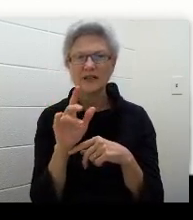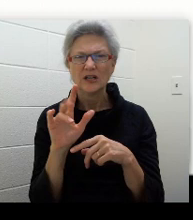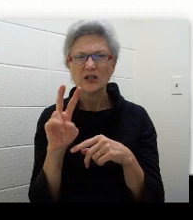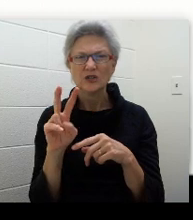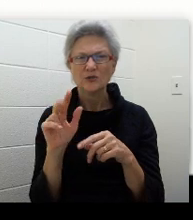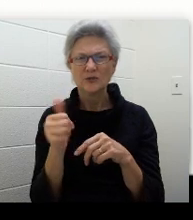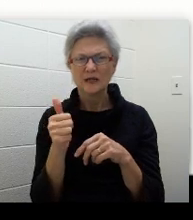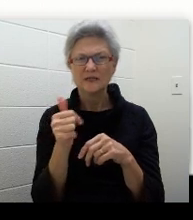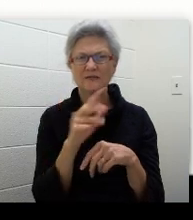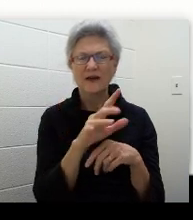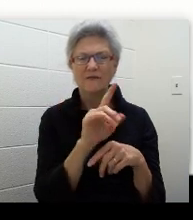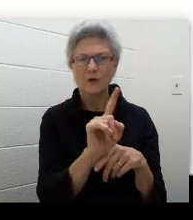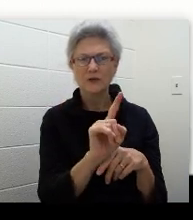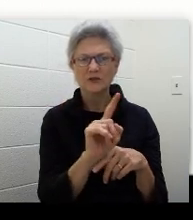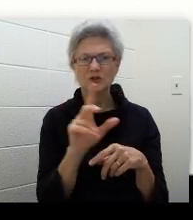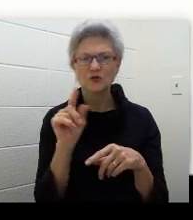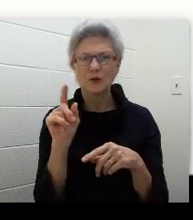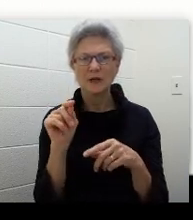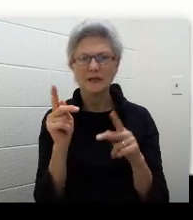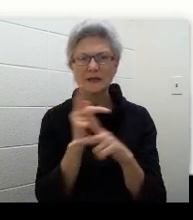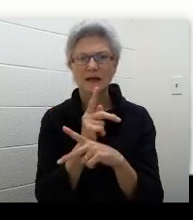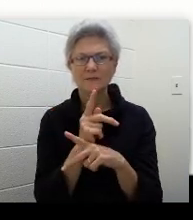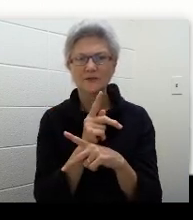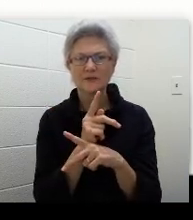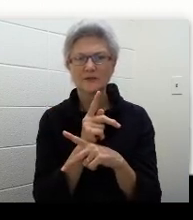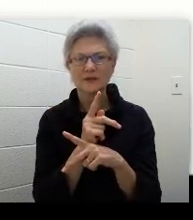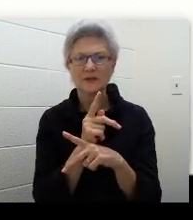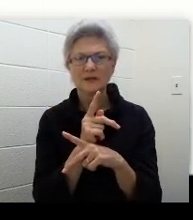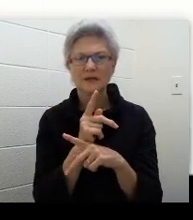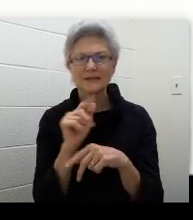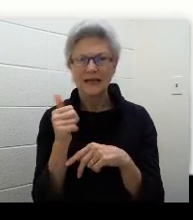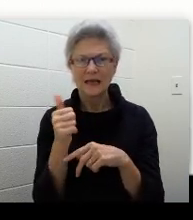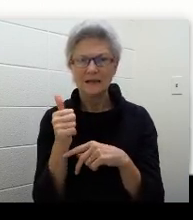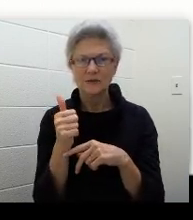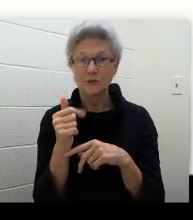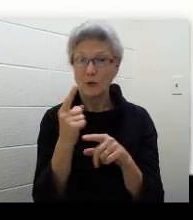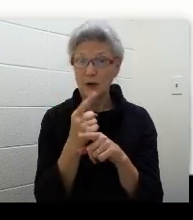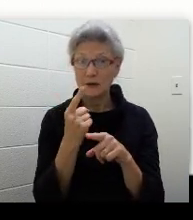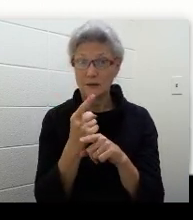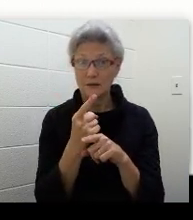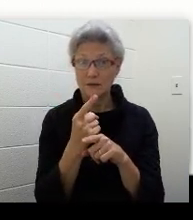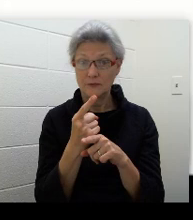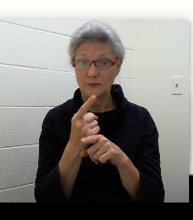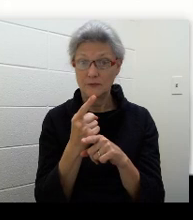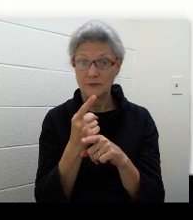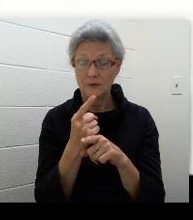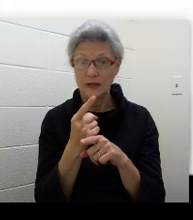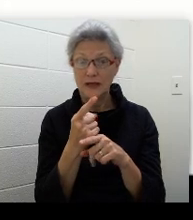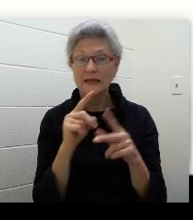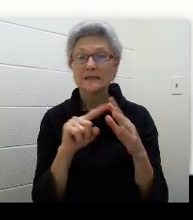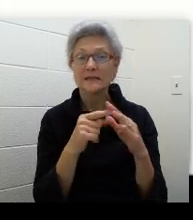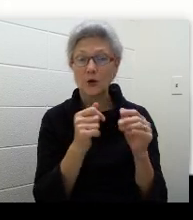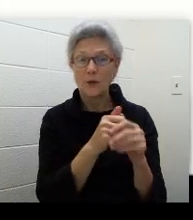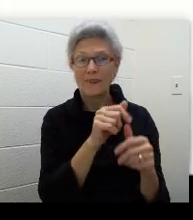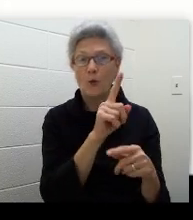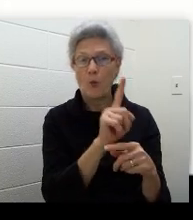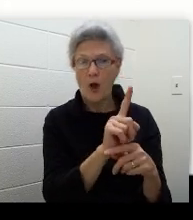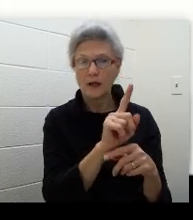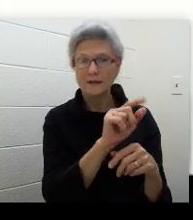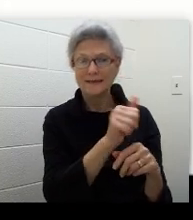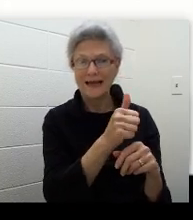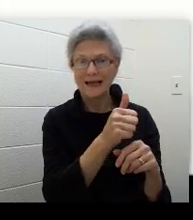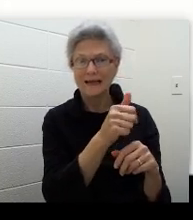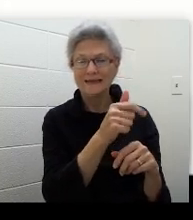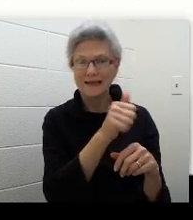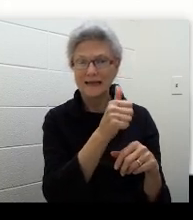tens, 5 ones. 20 times he did 10, right? From the 1 10 and 16, 6 ones.